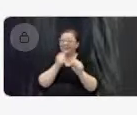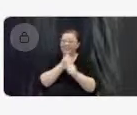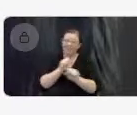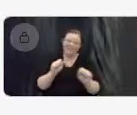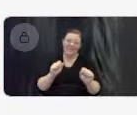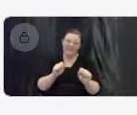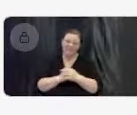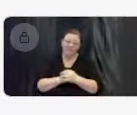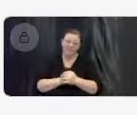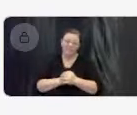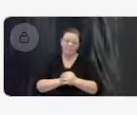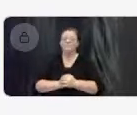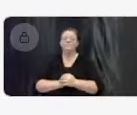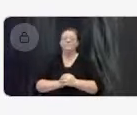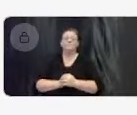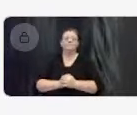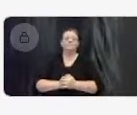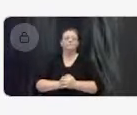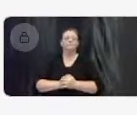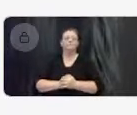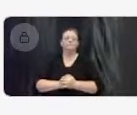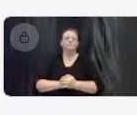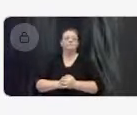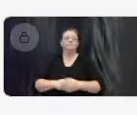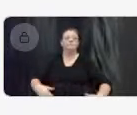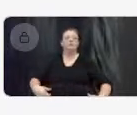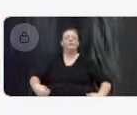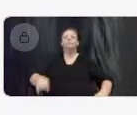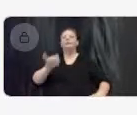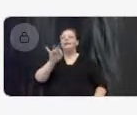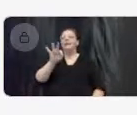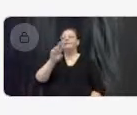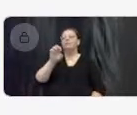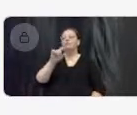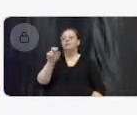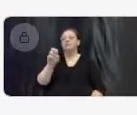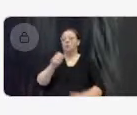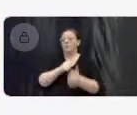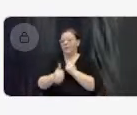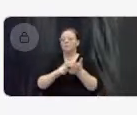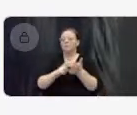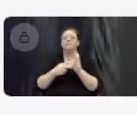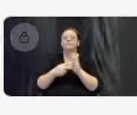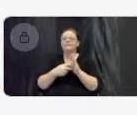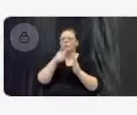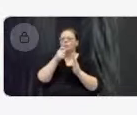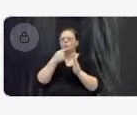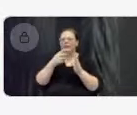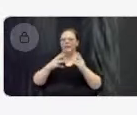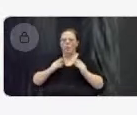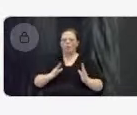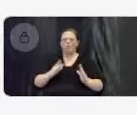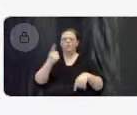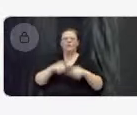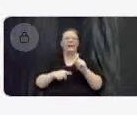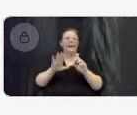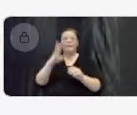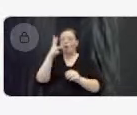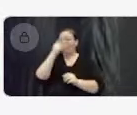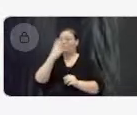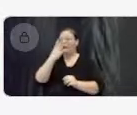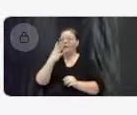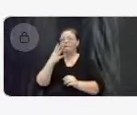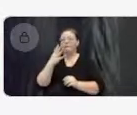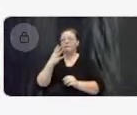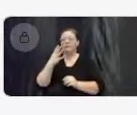back there. If rezoning is granted, who is to say the owner cannot eventually turn her lovely French